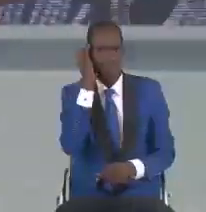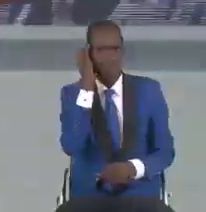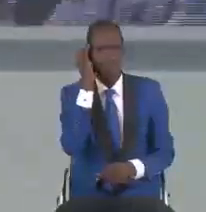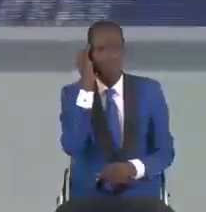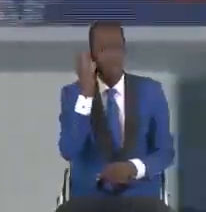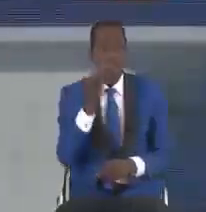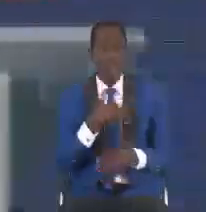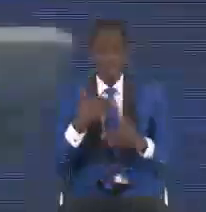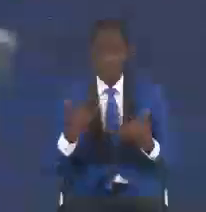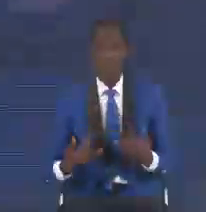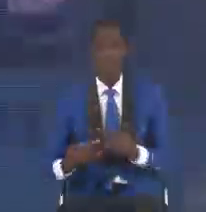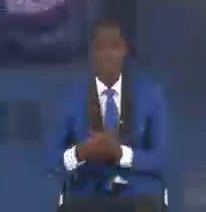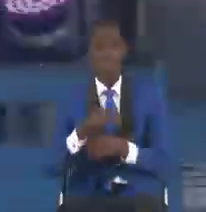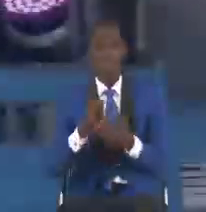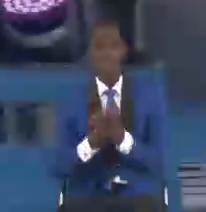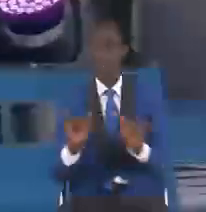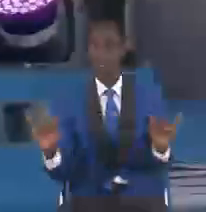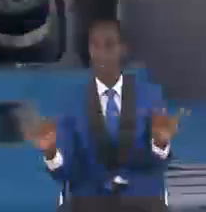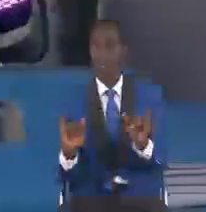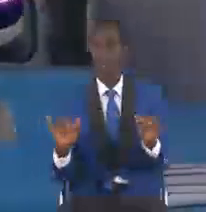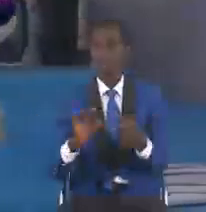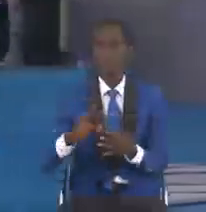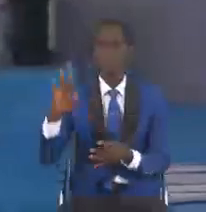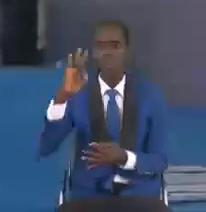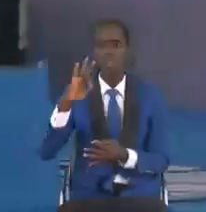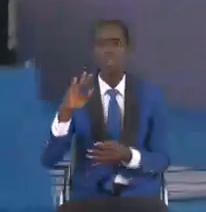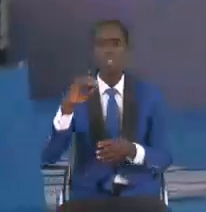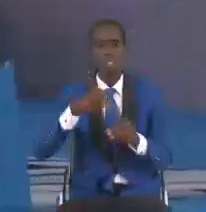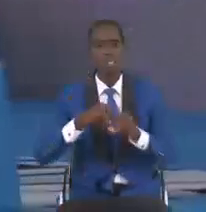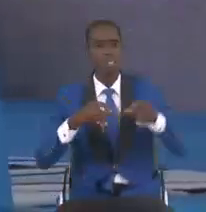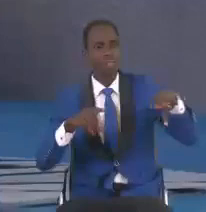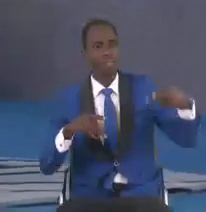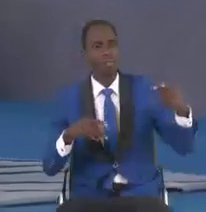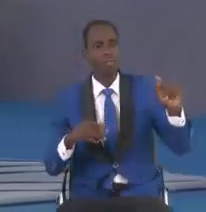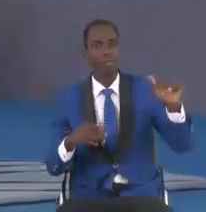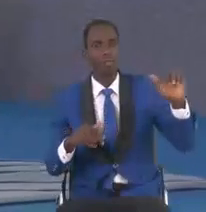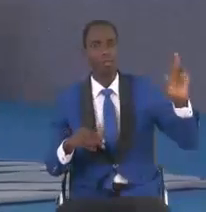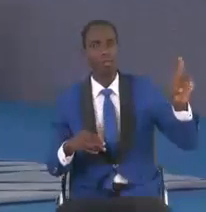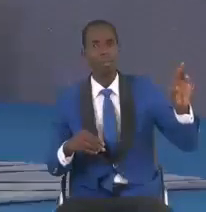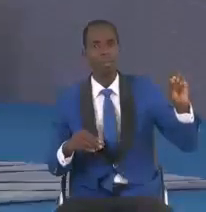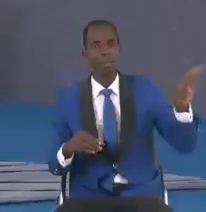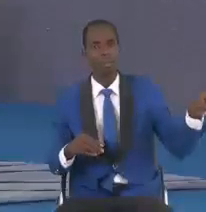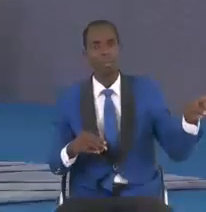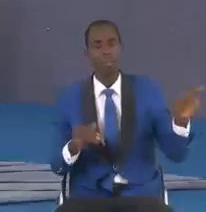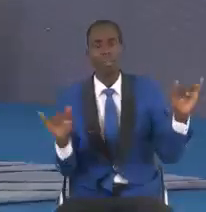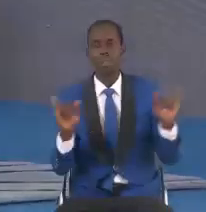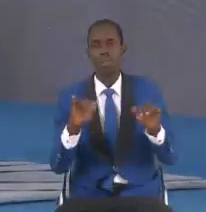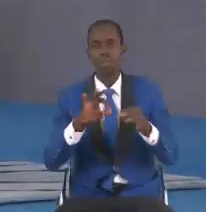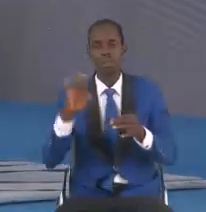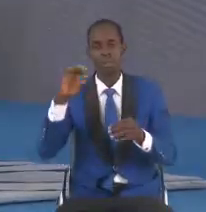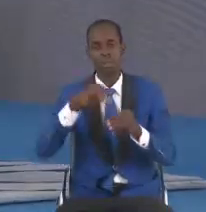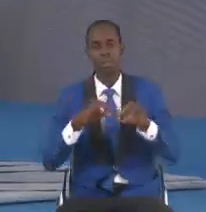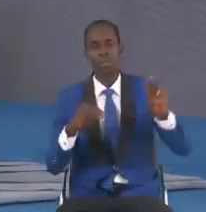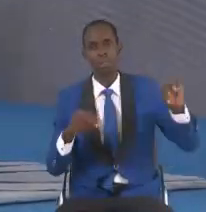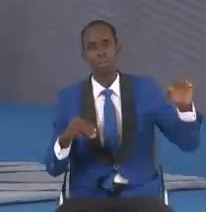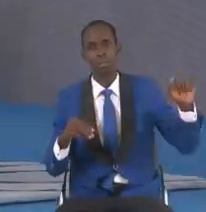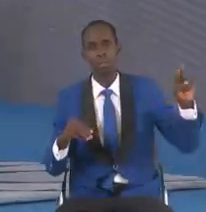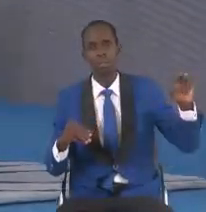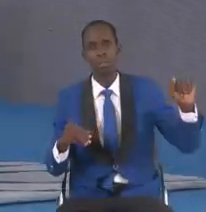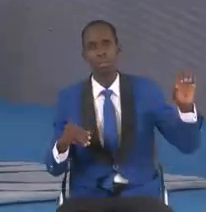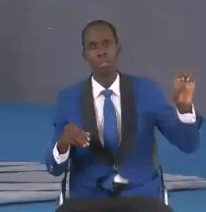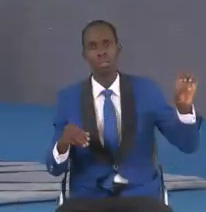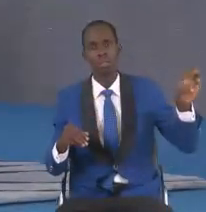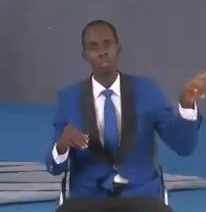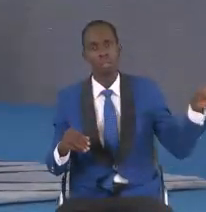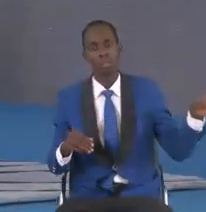today, that same spirit in Pharaoh, that same spirit in Manasseh, and that same spirit with the